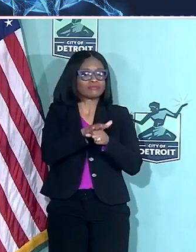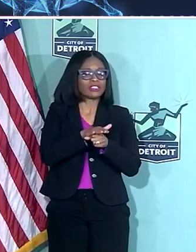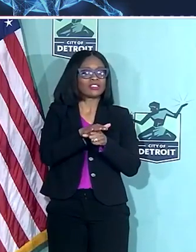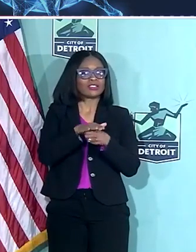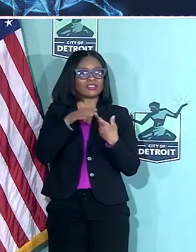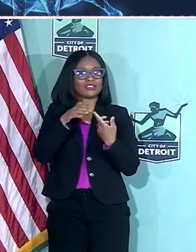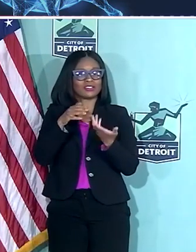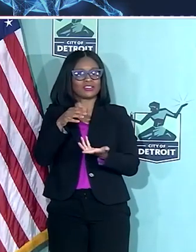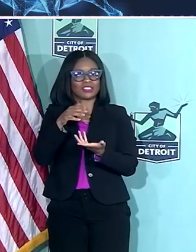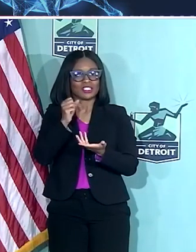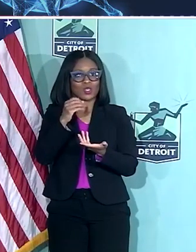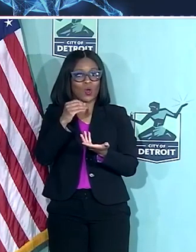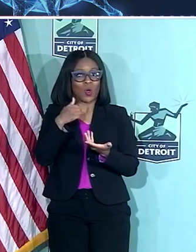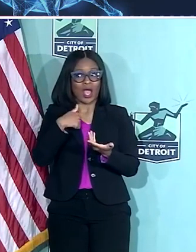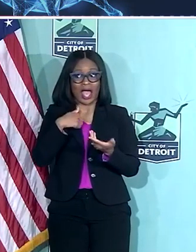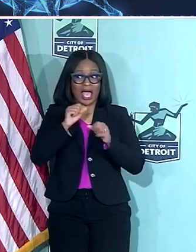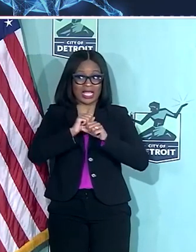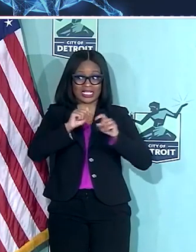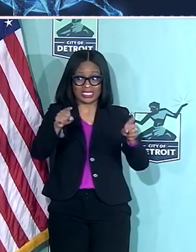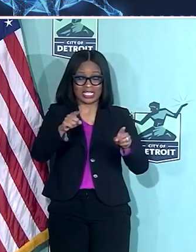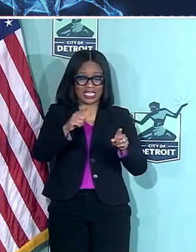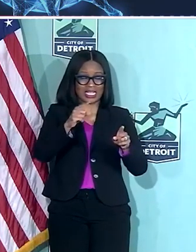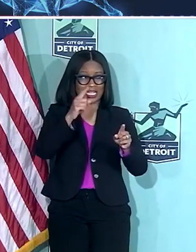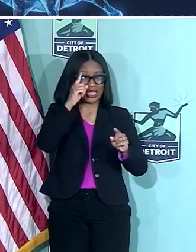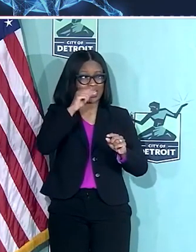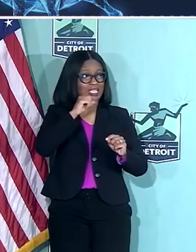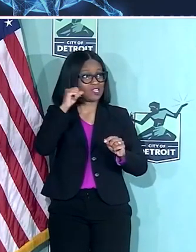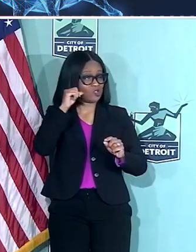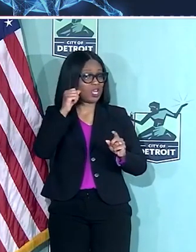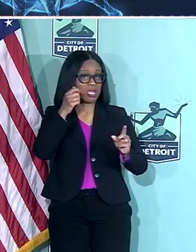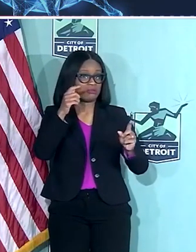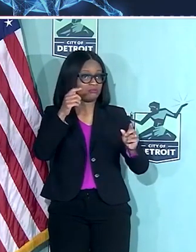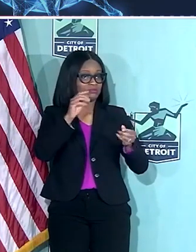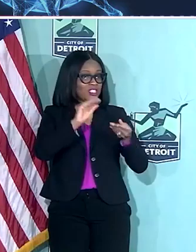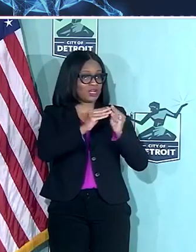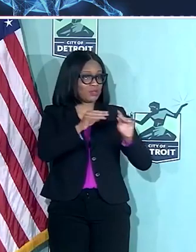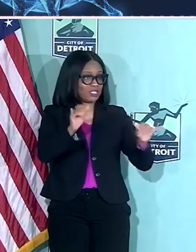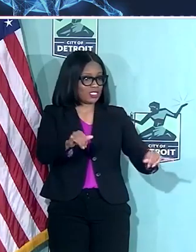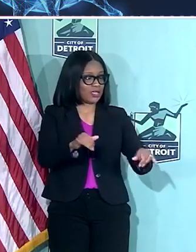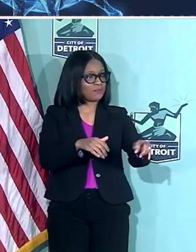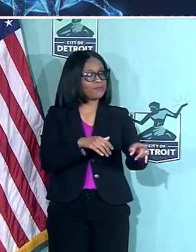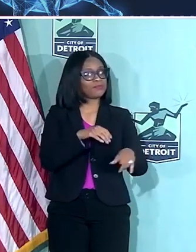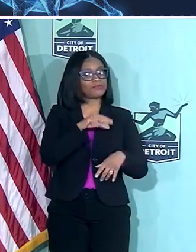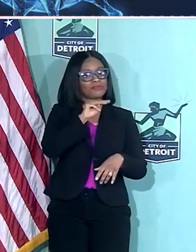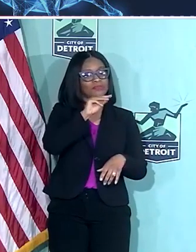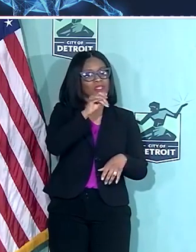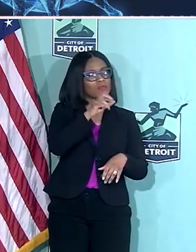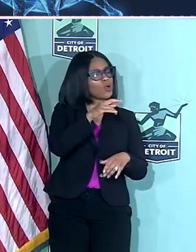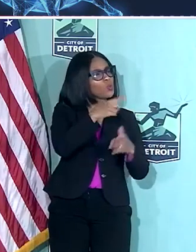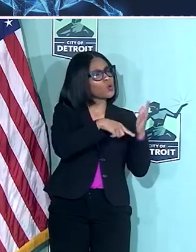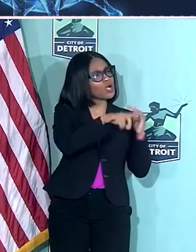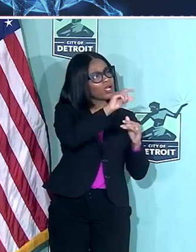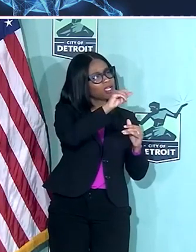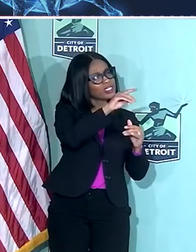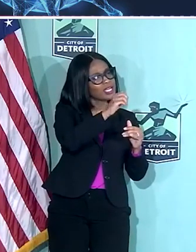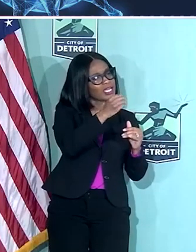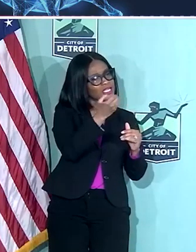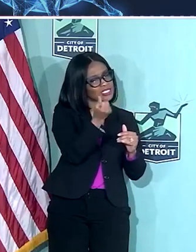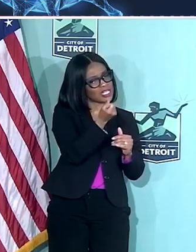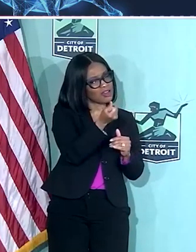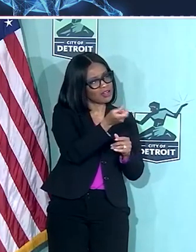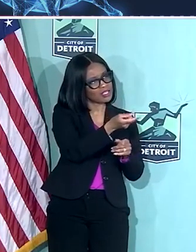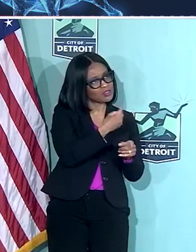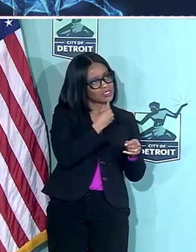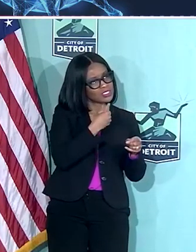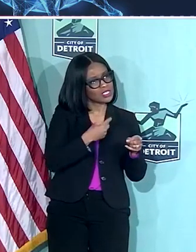So my statement that I sent out, I believe yesterday, still stands. Okay. I can tell you, what was the date of Saturday? Been